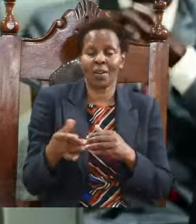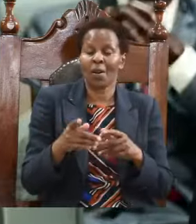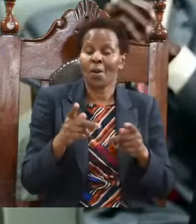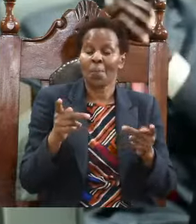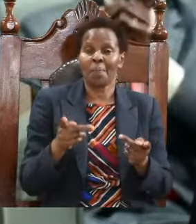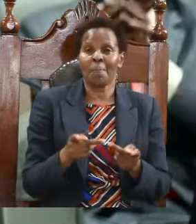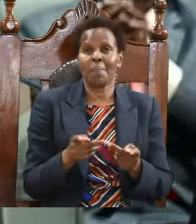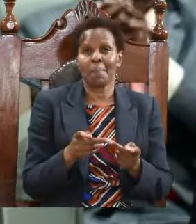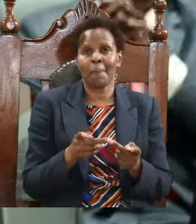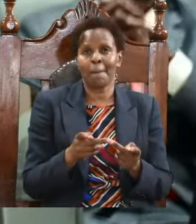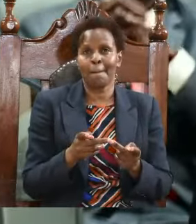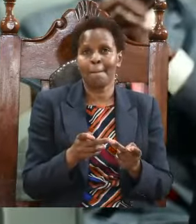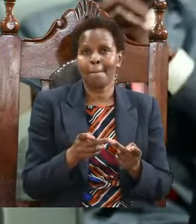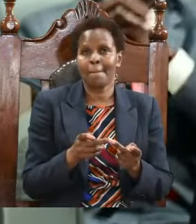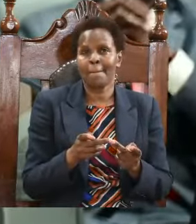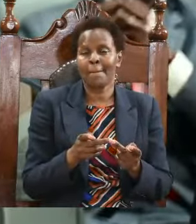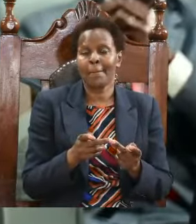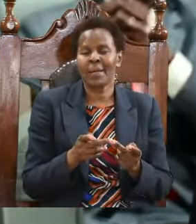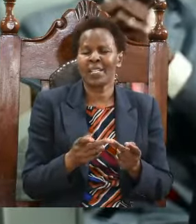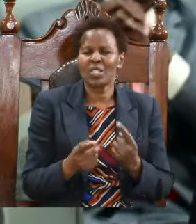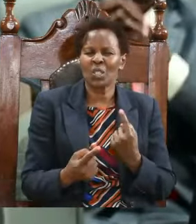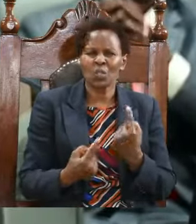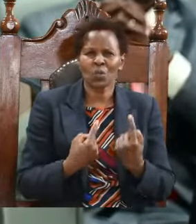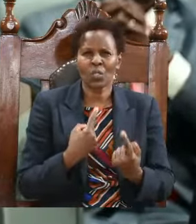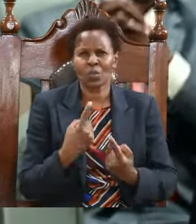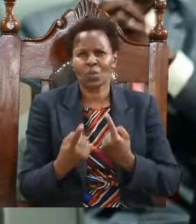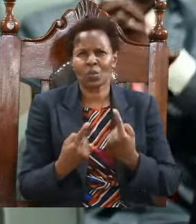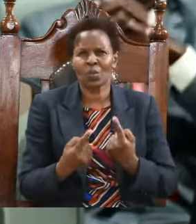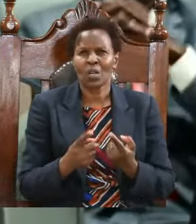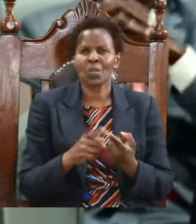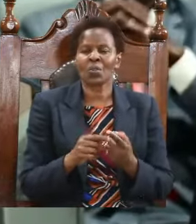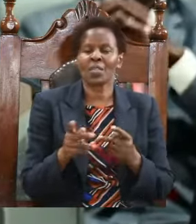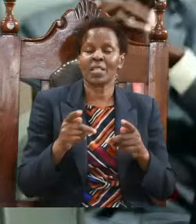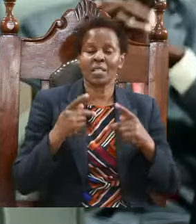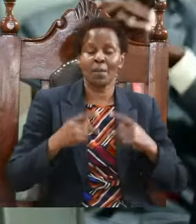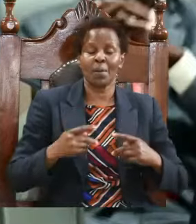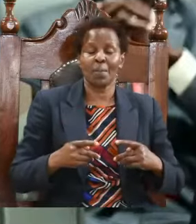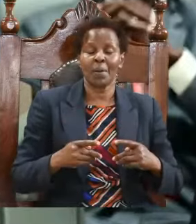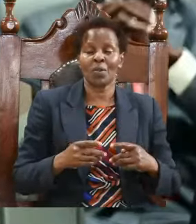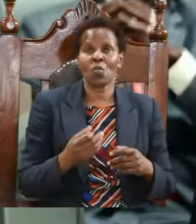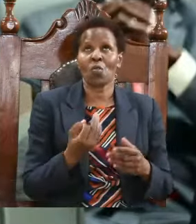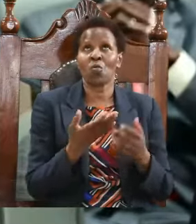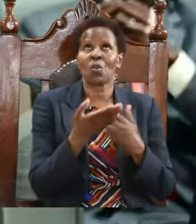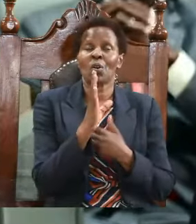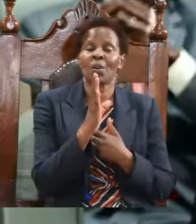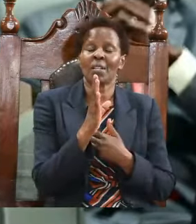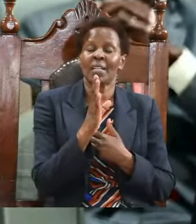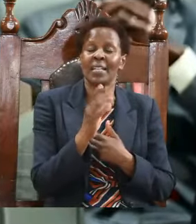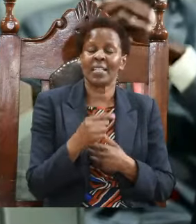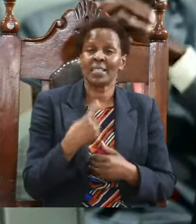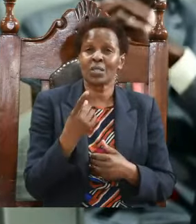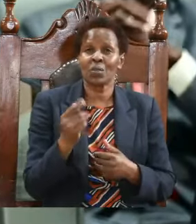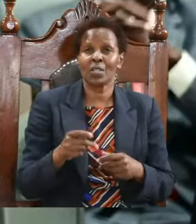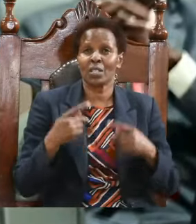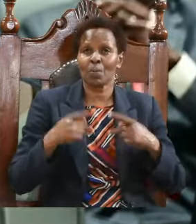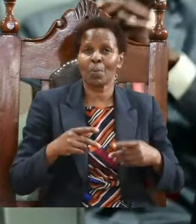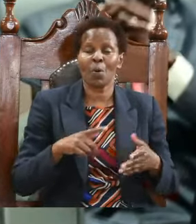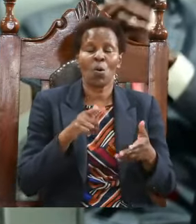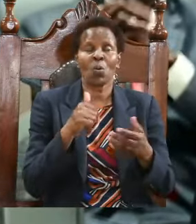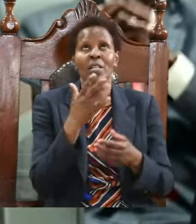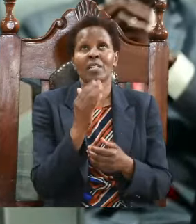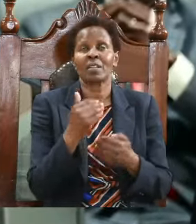At Shechem. And he is speaking to these men and women of God. And telling them what the Lord has